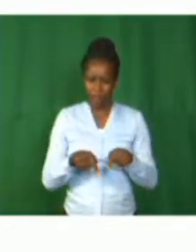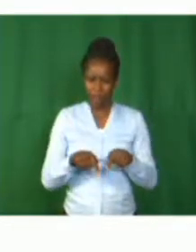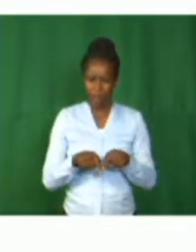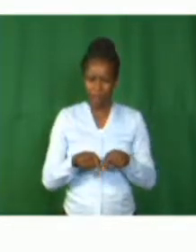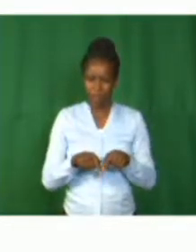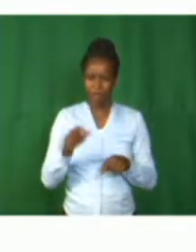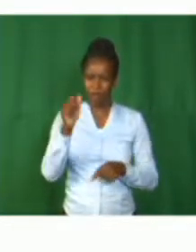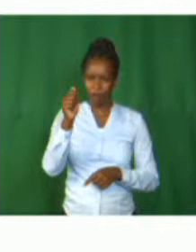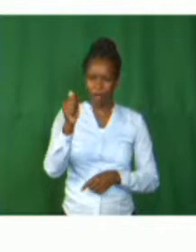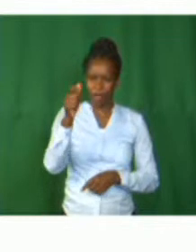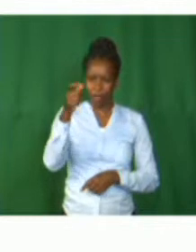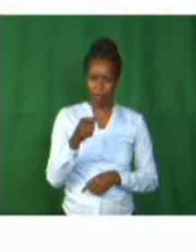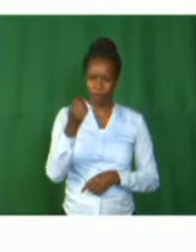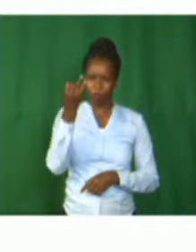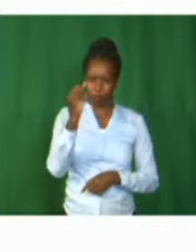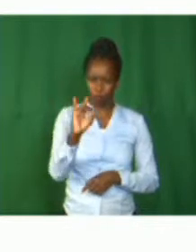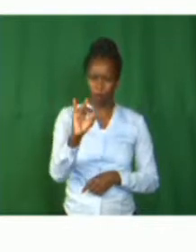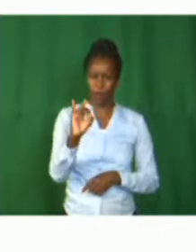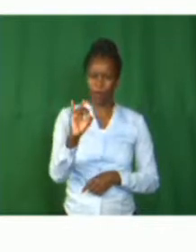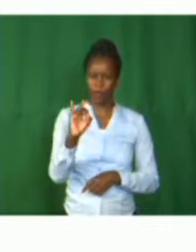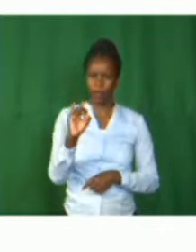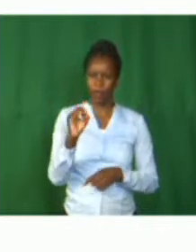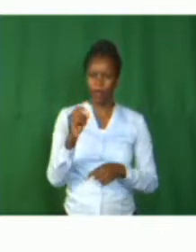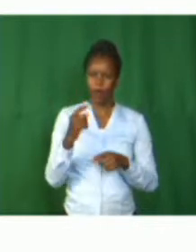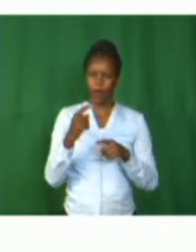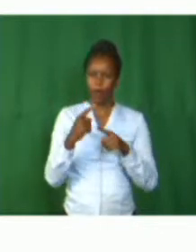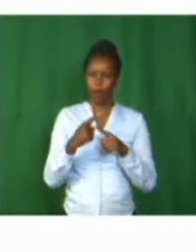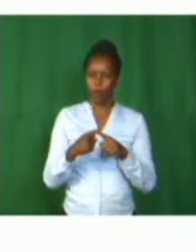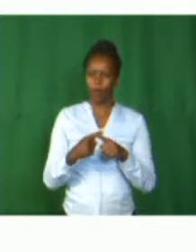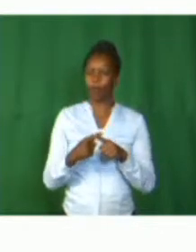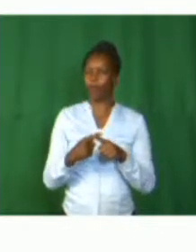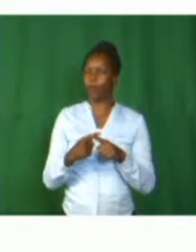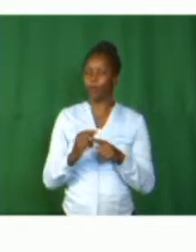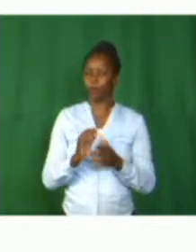is ax squared there, ax squared